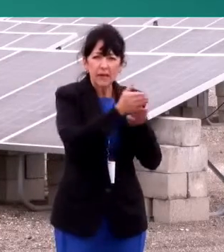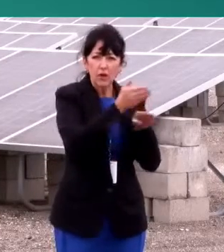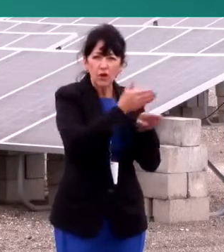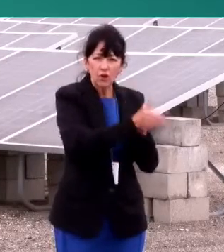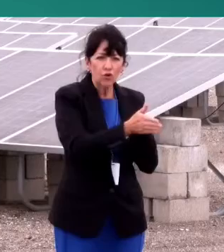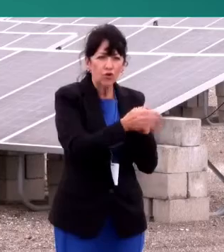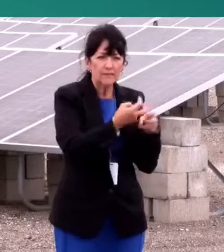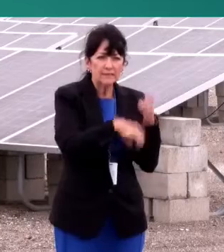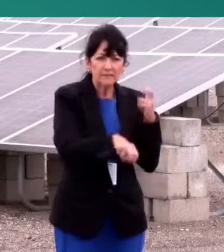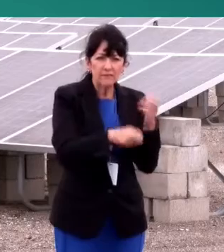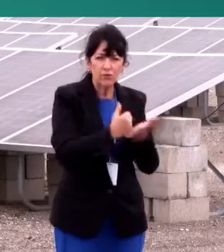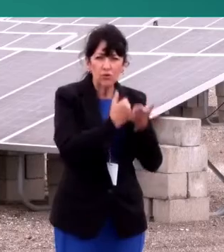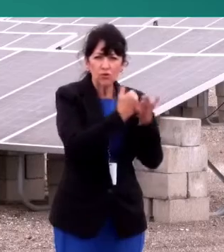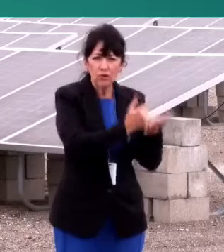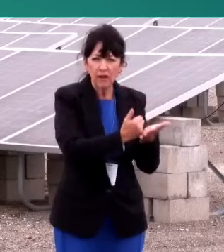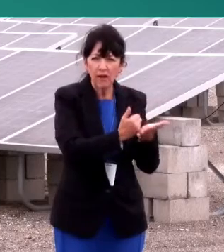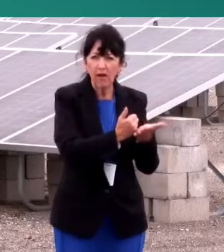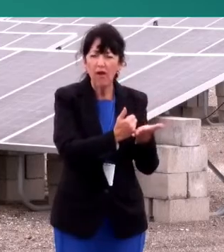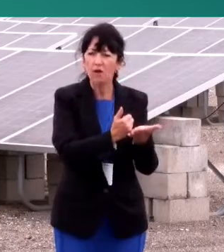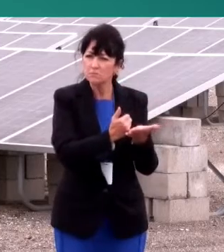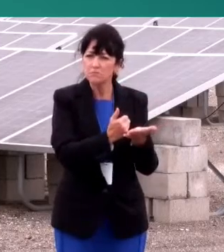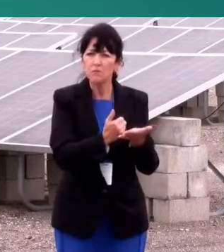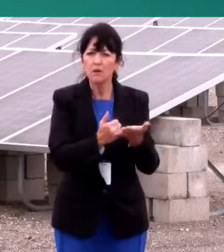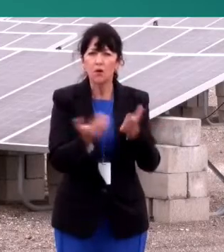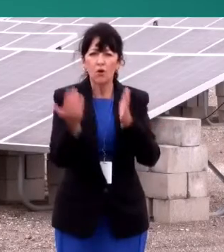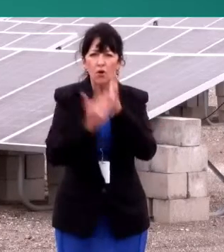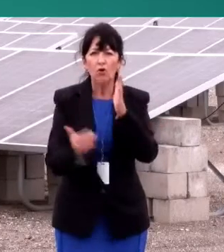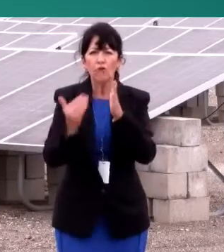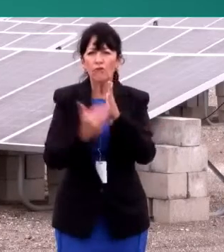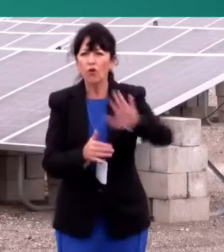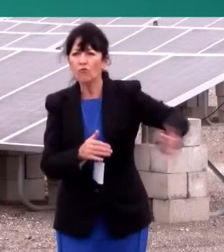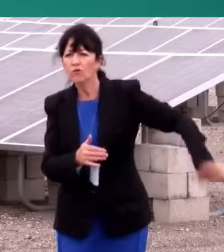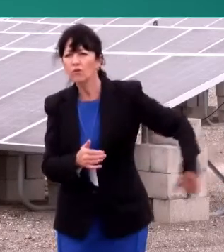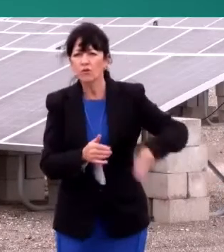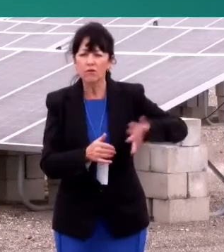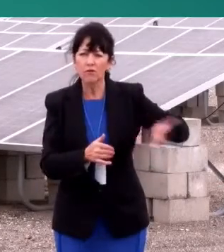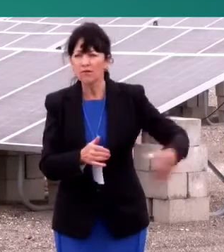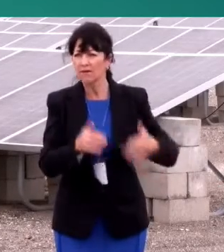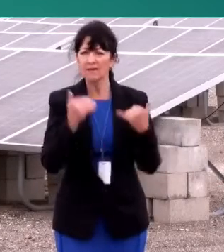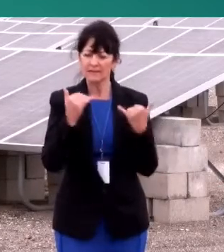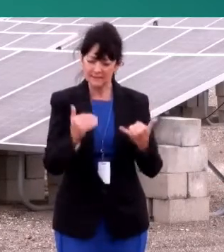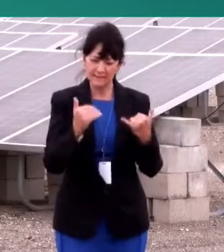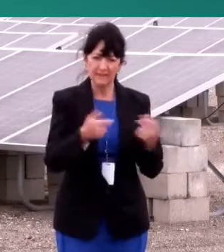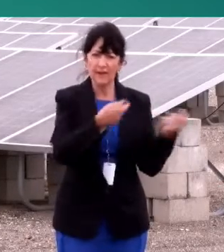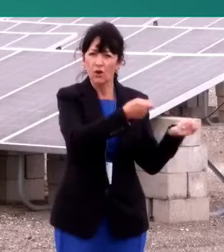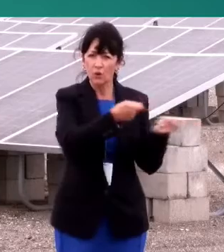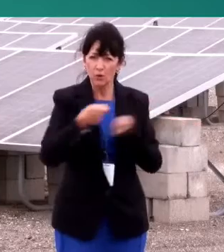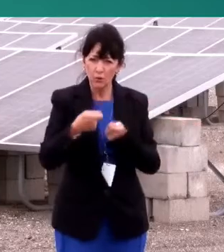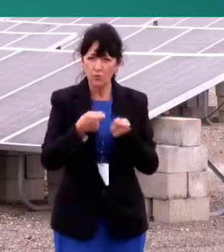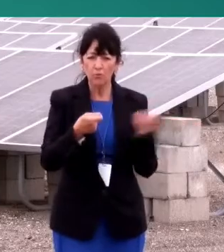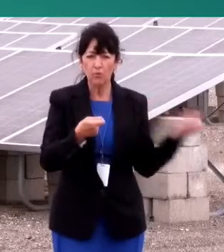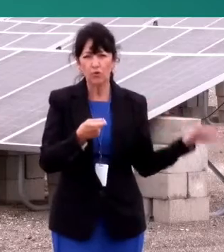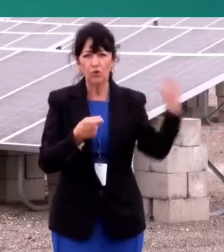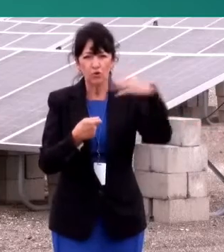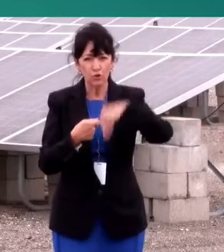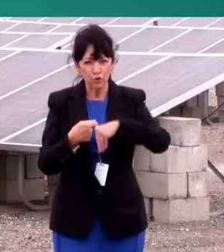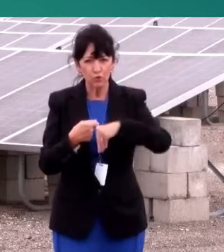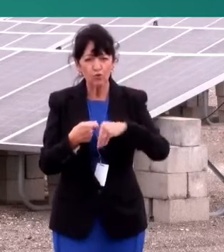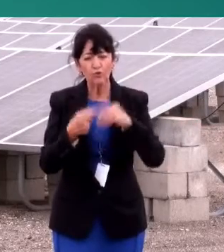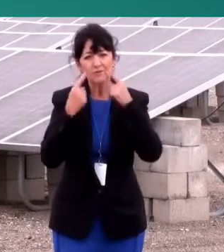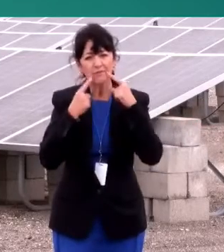and that have been taken advantage of over and over and over again. We're finally bringing the benefits of renewable energy to